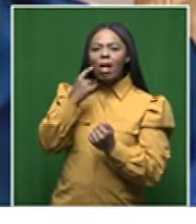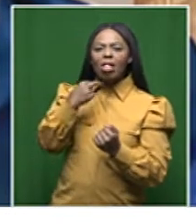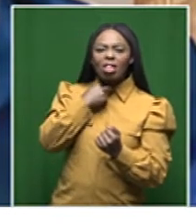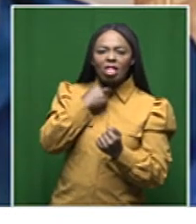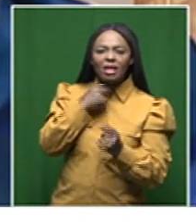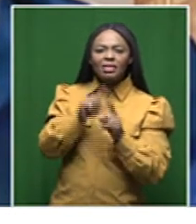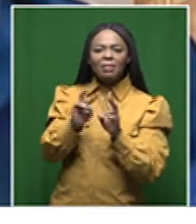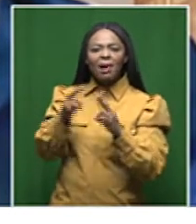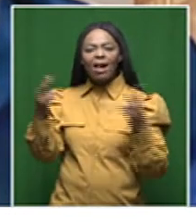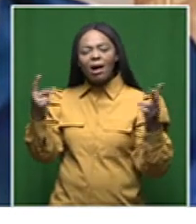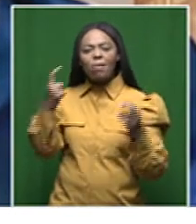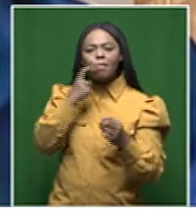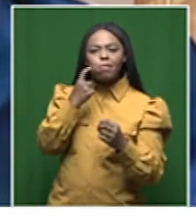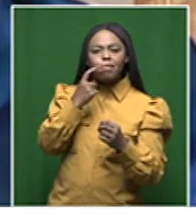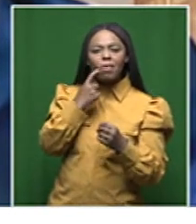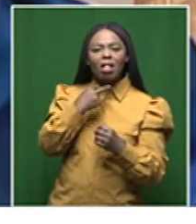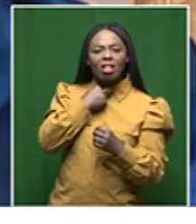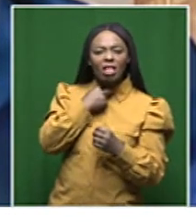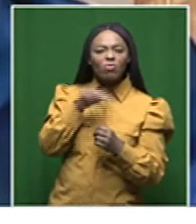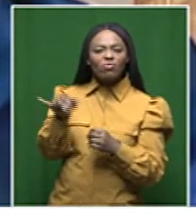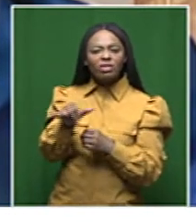are the different types of infertility do we find?